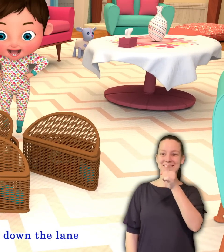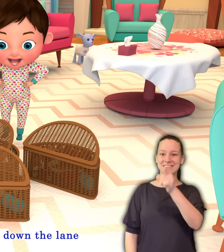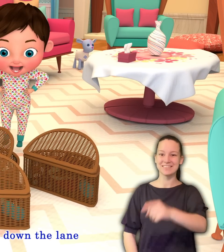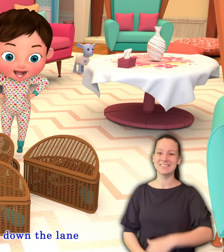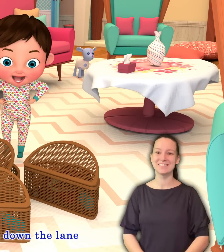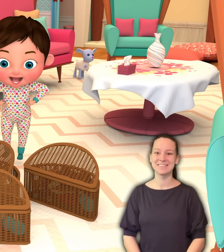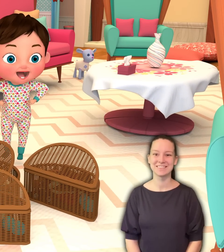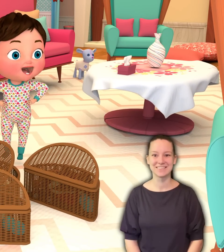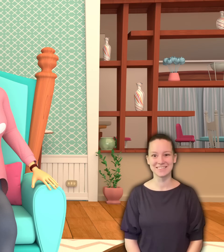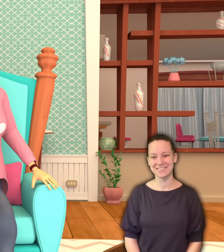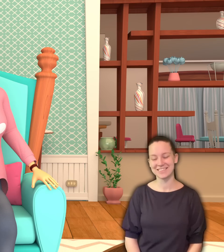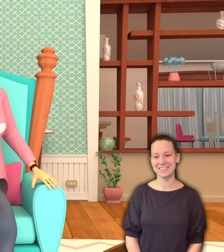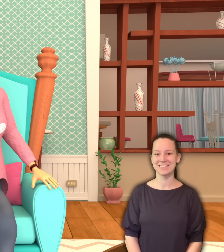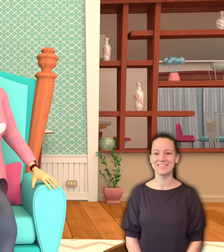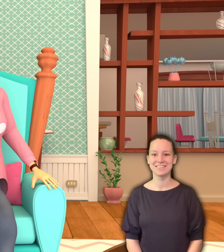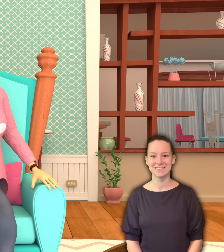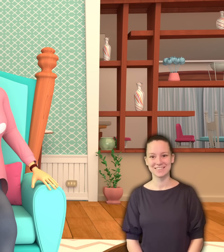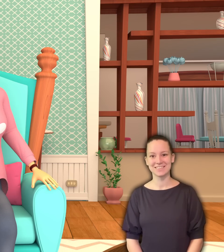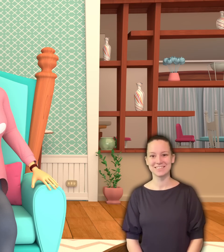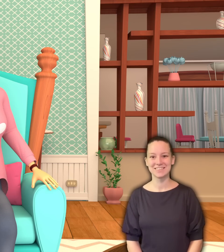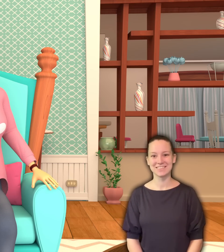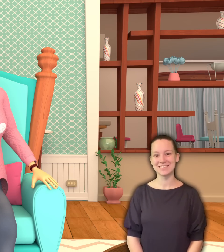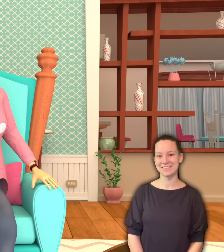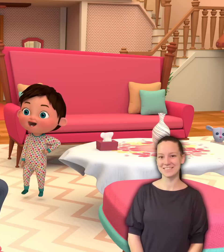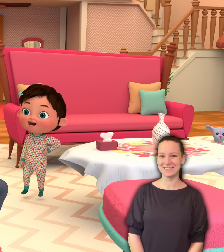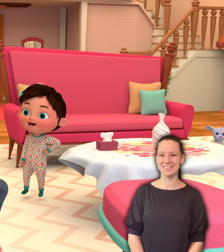down the lane.